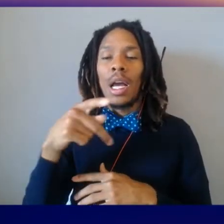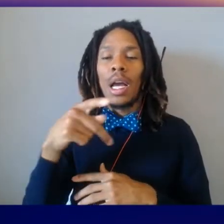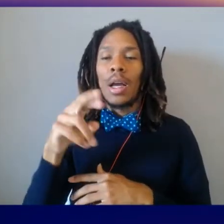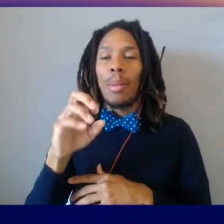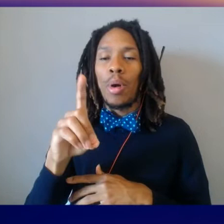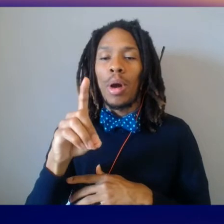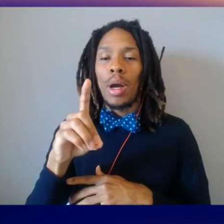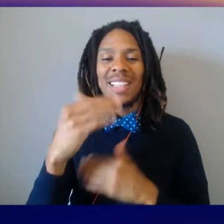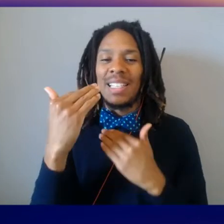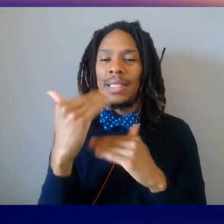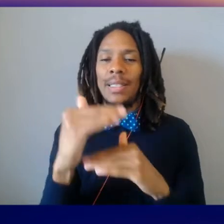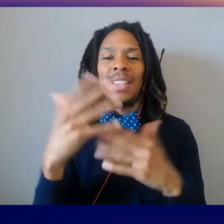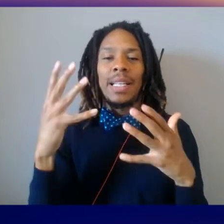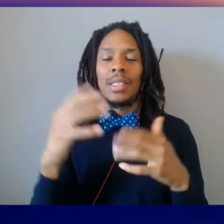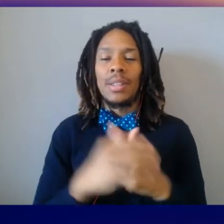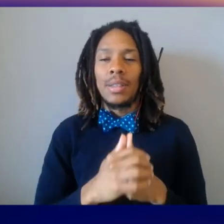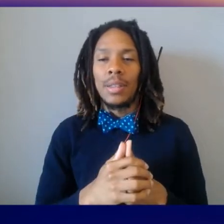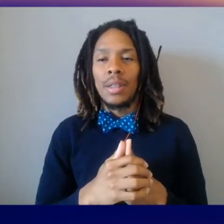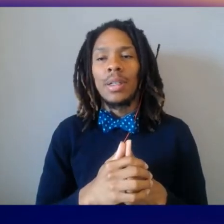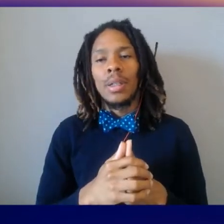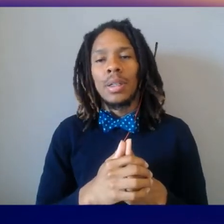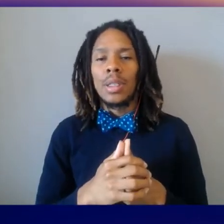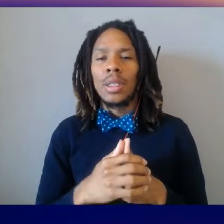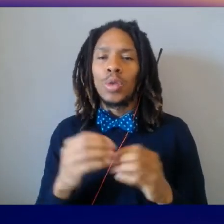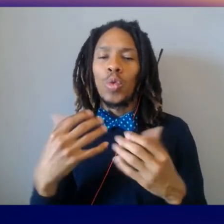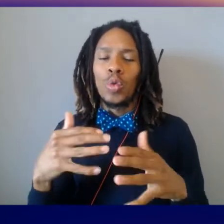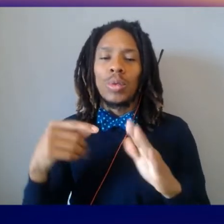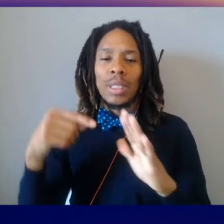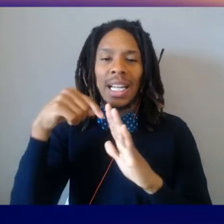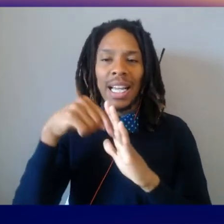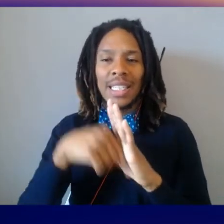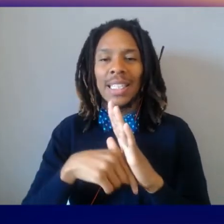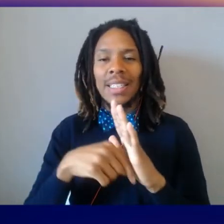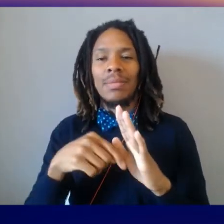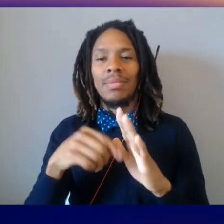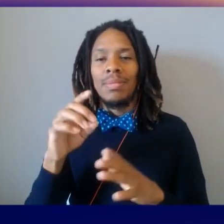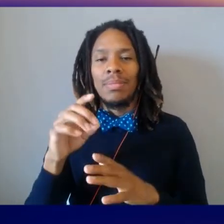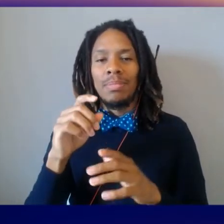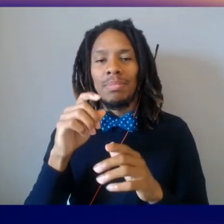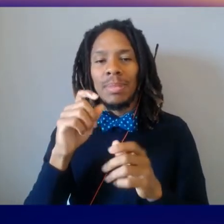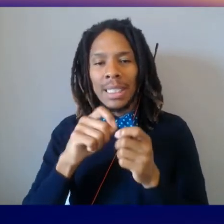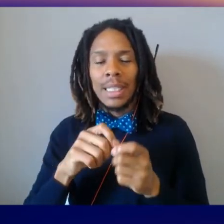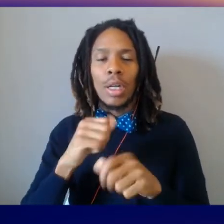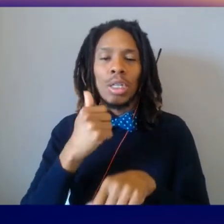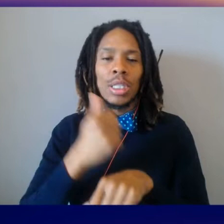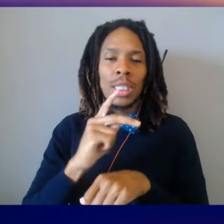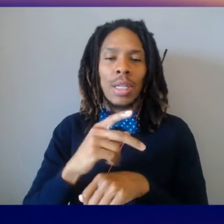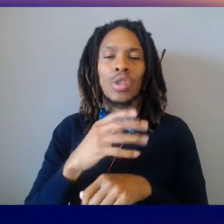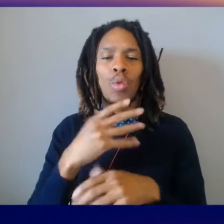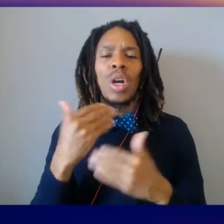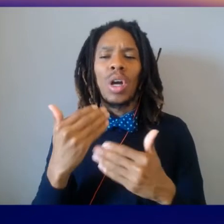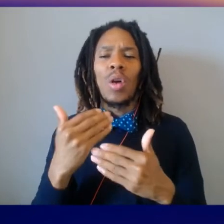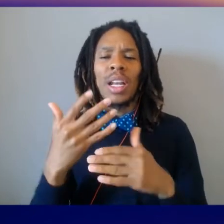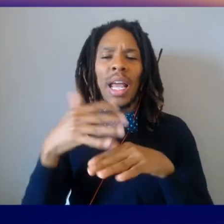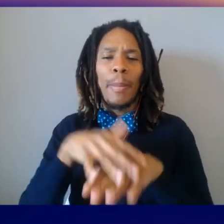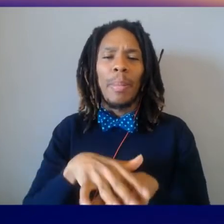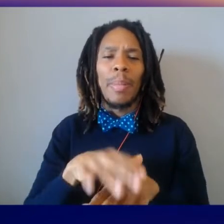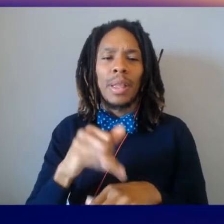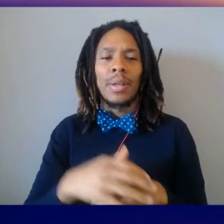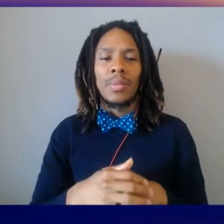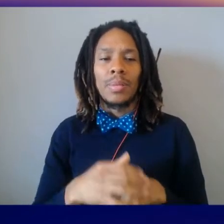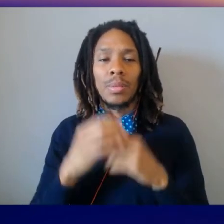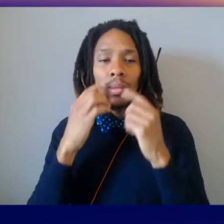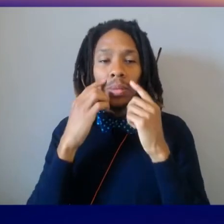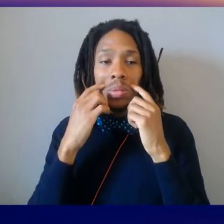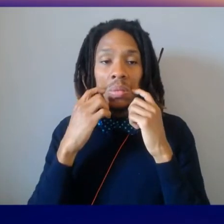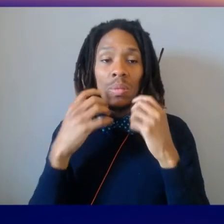else. Right? So it's quite a detailed setup here. So we are going to implement that. Just to recap, so